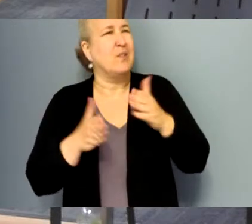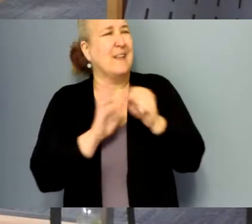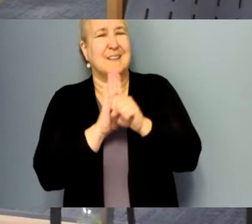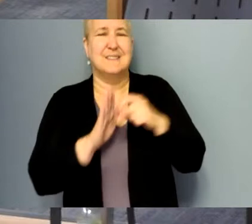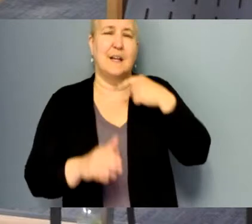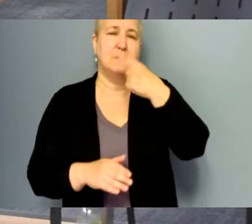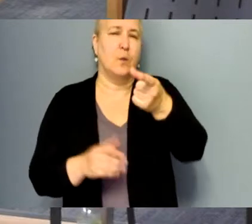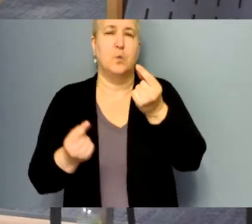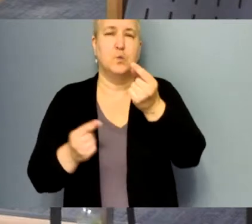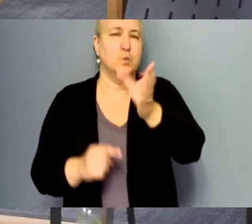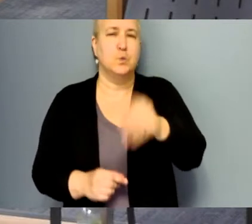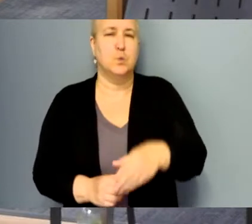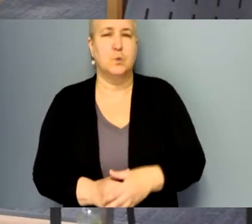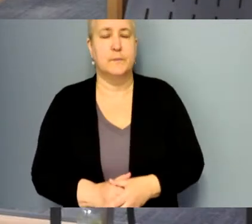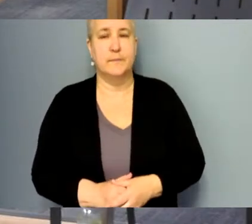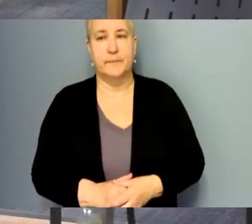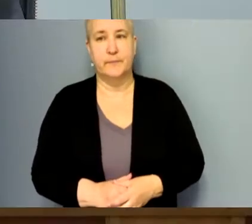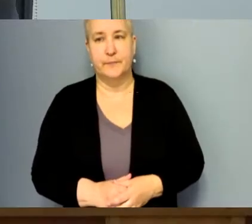what to do, all